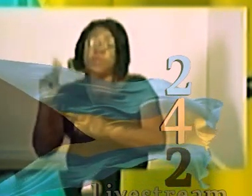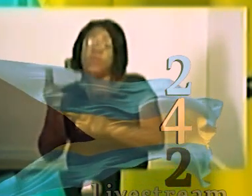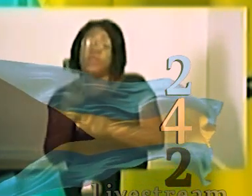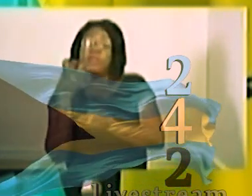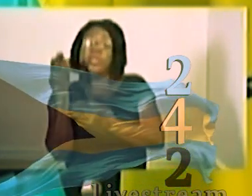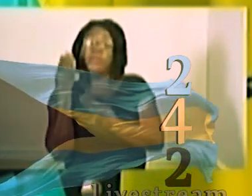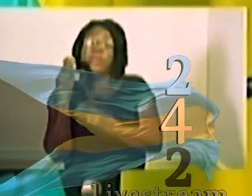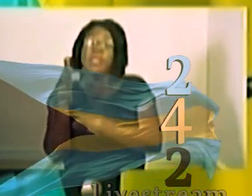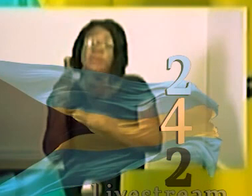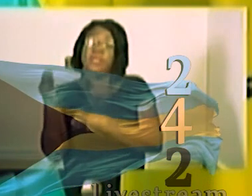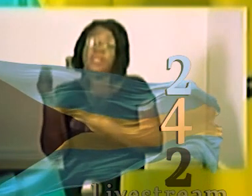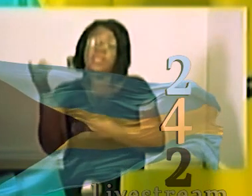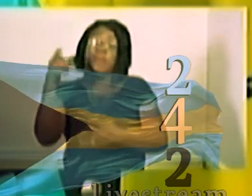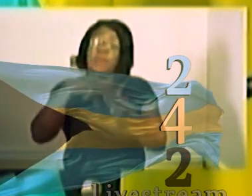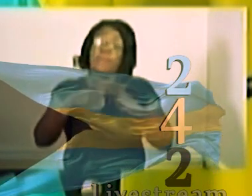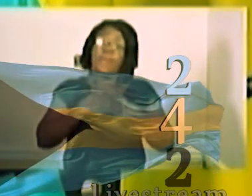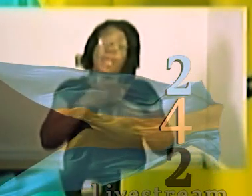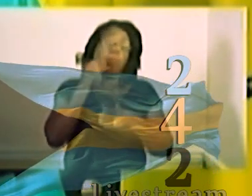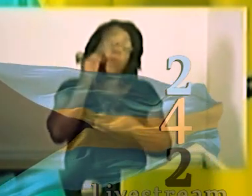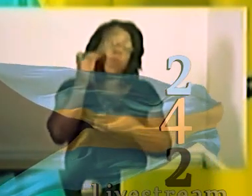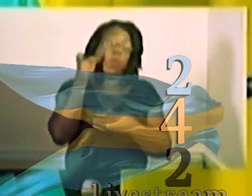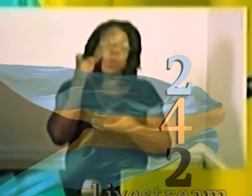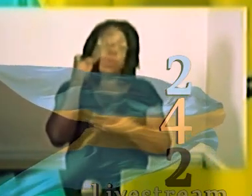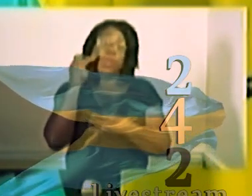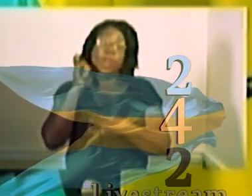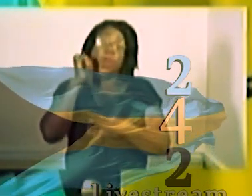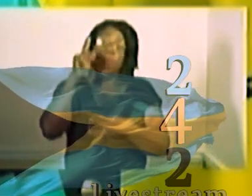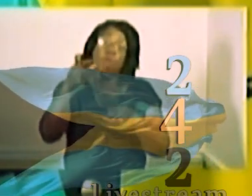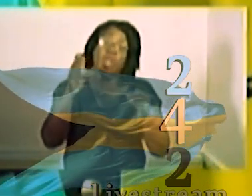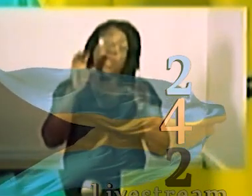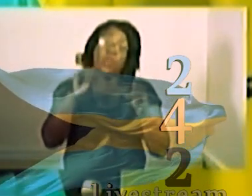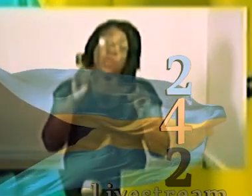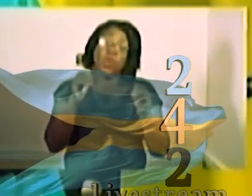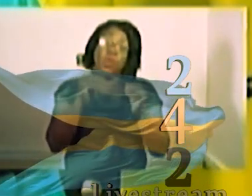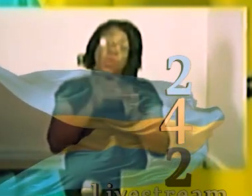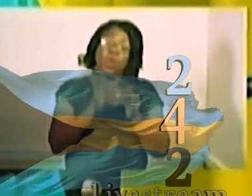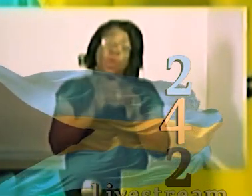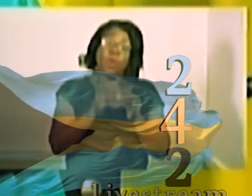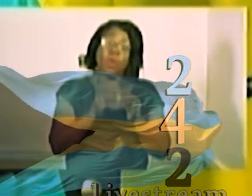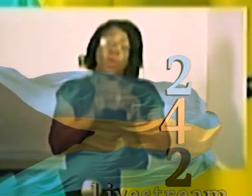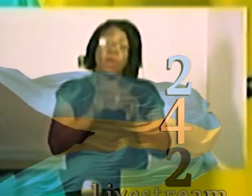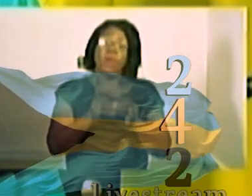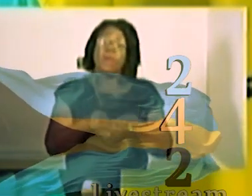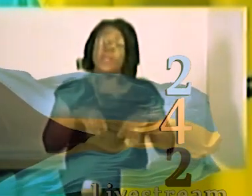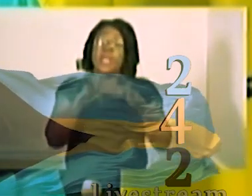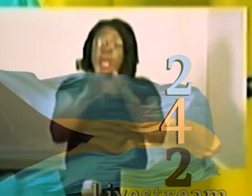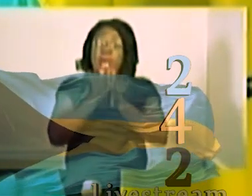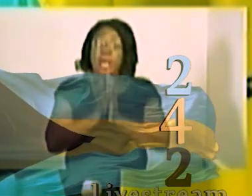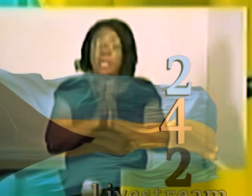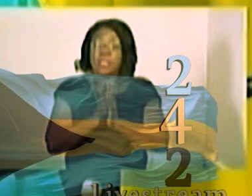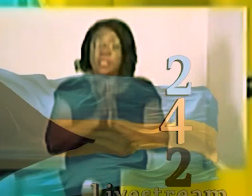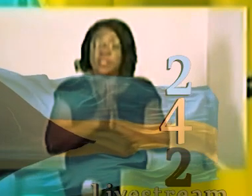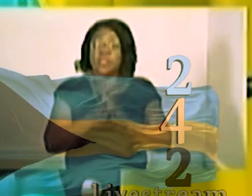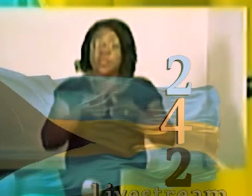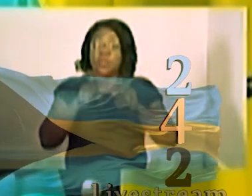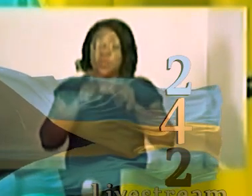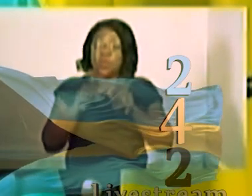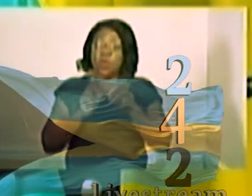Returning Bahamians and residents will no longer be required to quarantine on returning